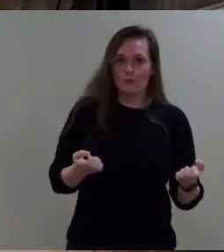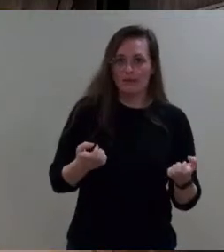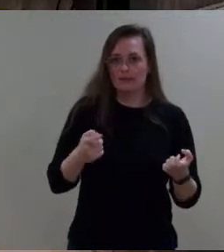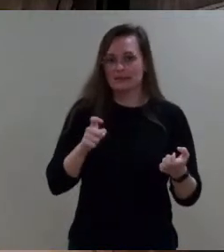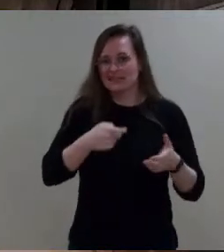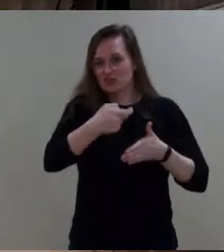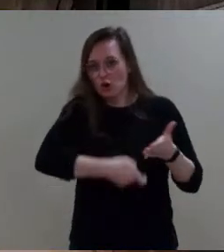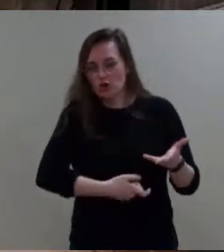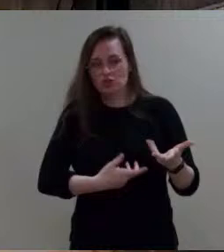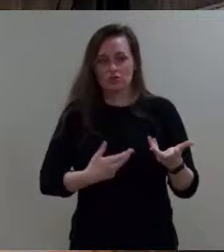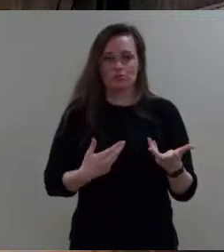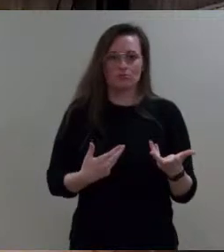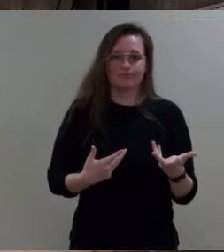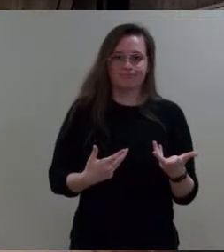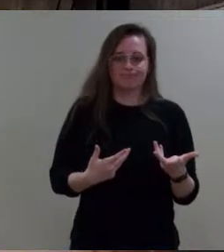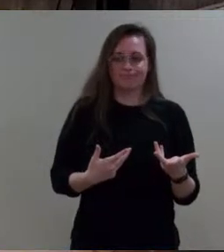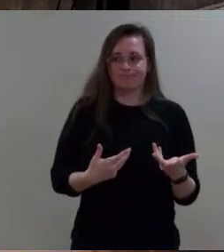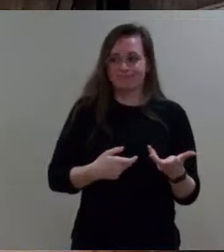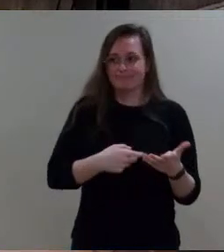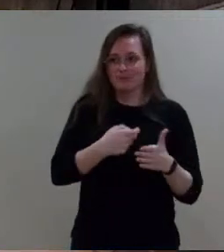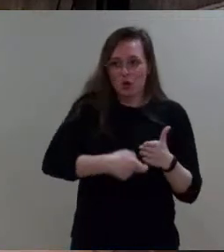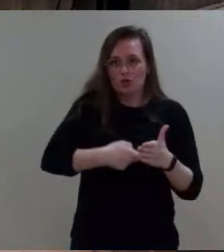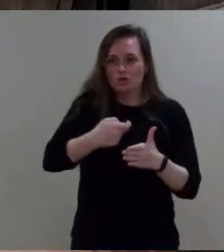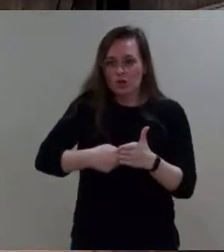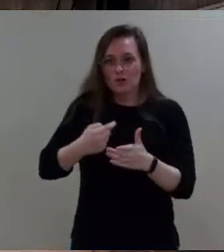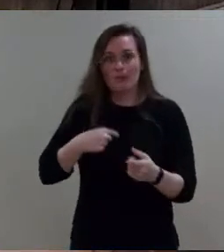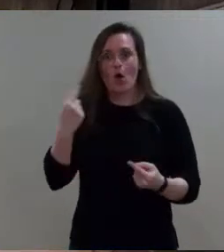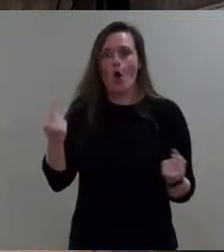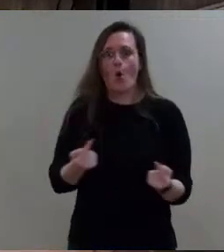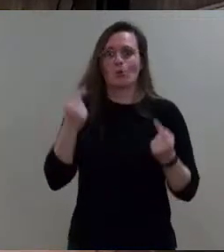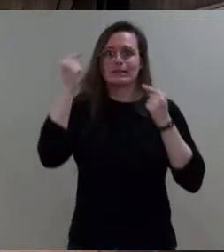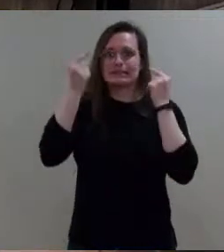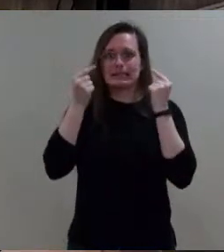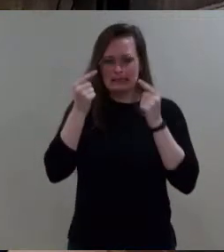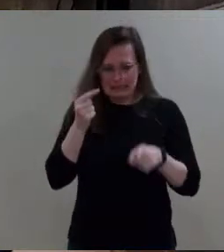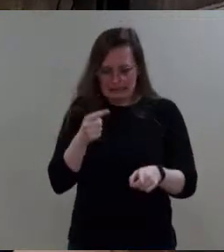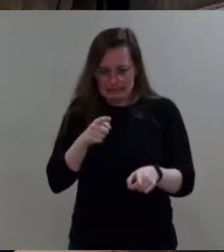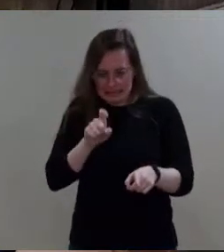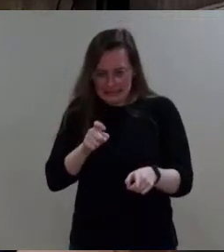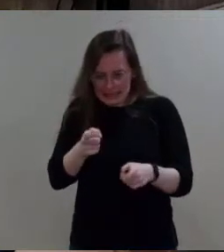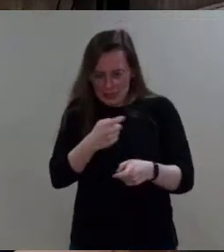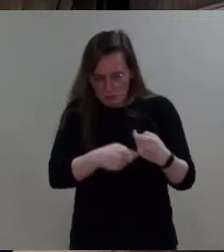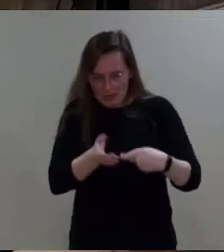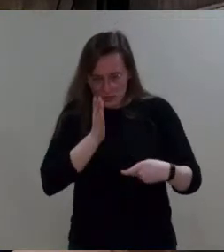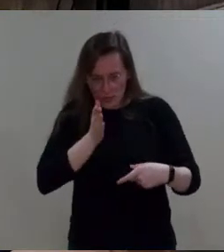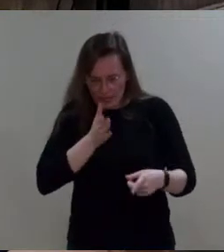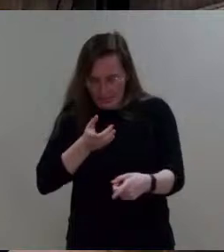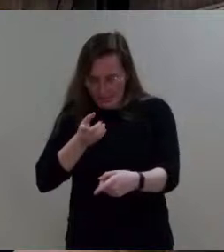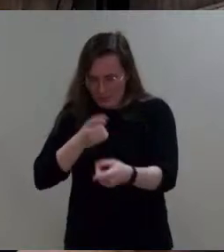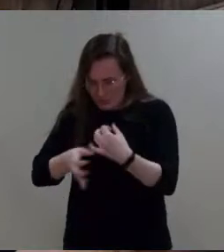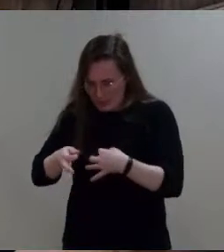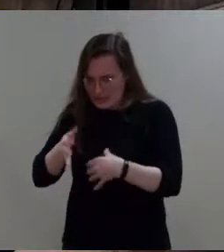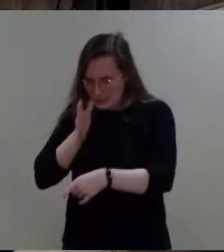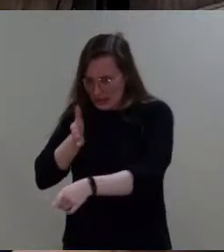thinking, these are gonna need to be replaced. The pipes in the ground need to be replaced. I think